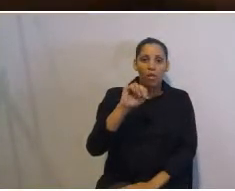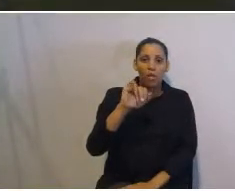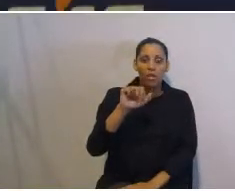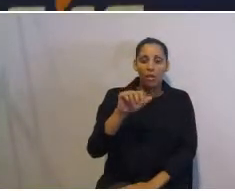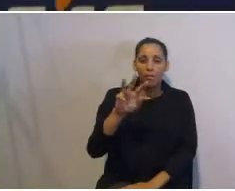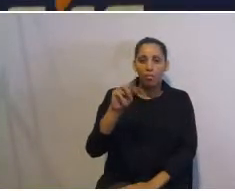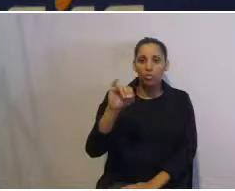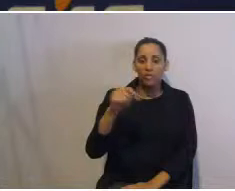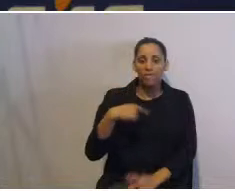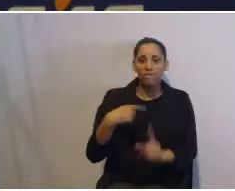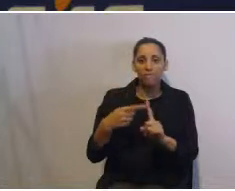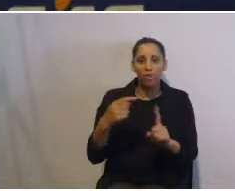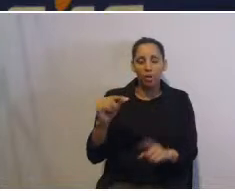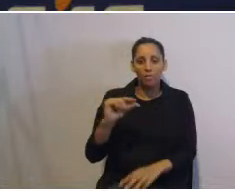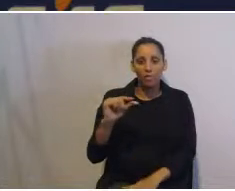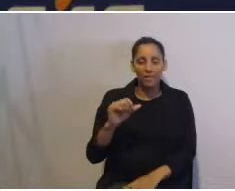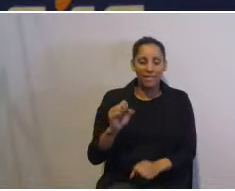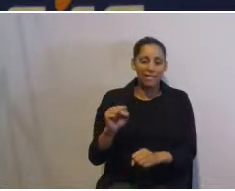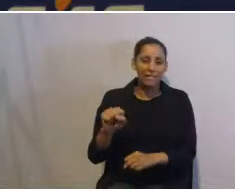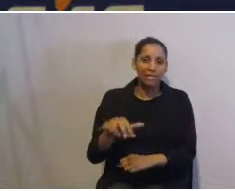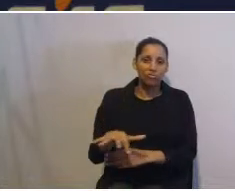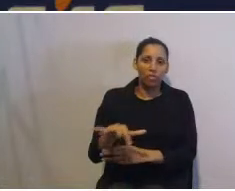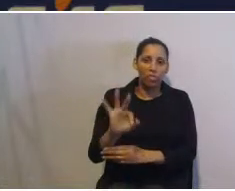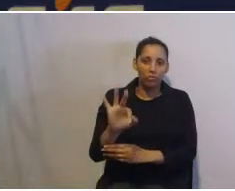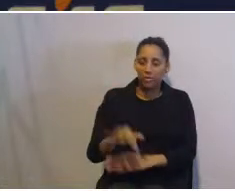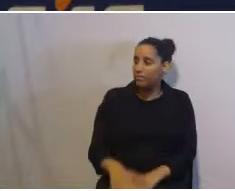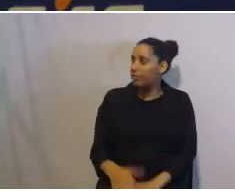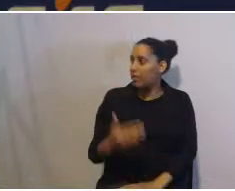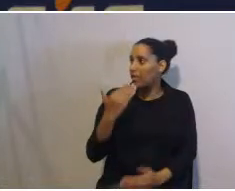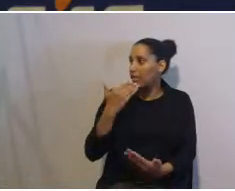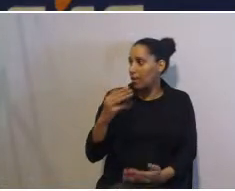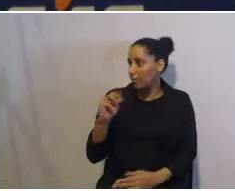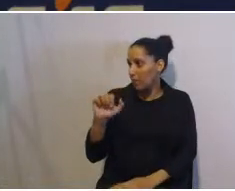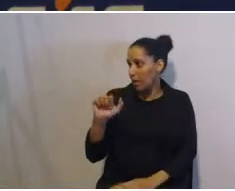from Guguleton, Section 3. Okay, thank you very much, ma'am.